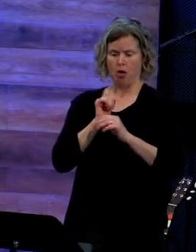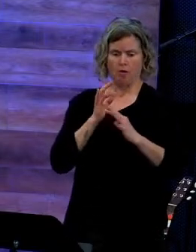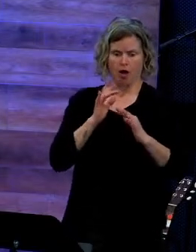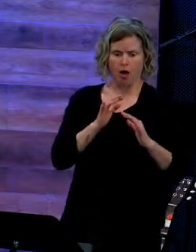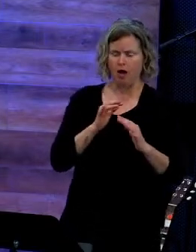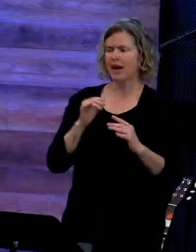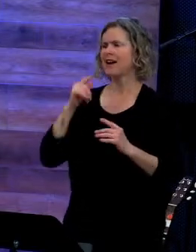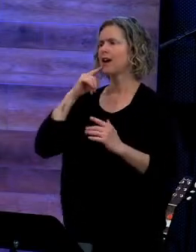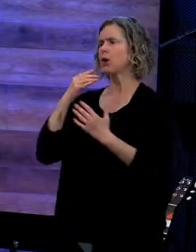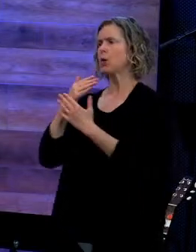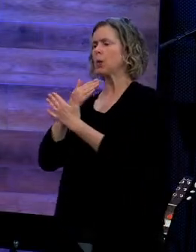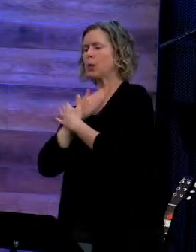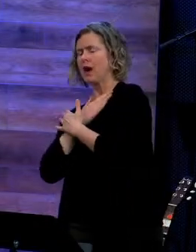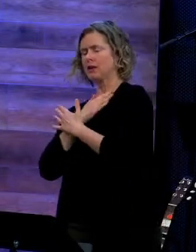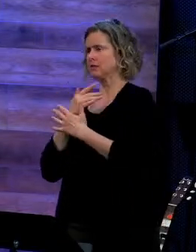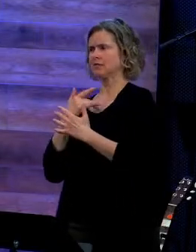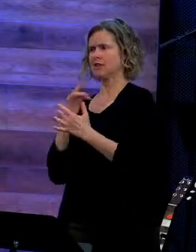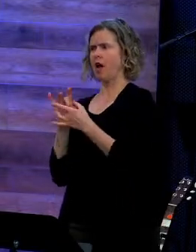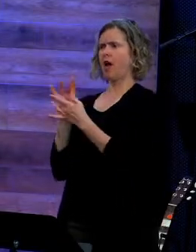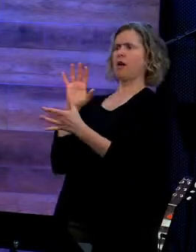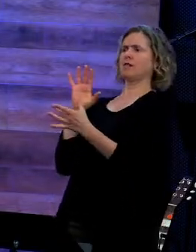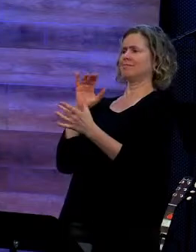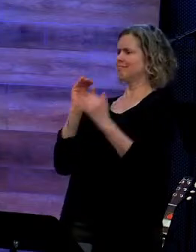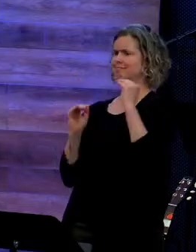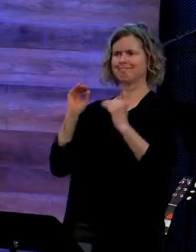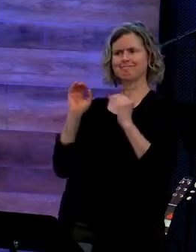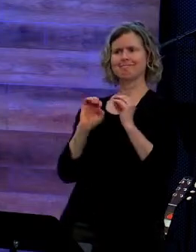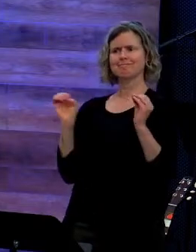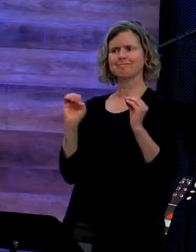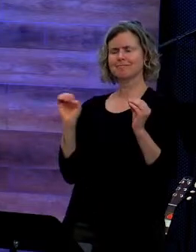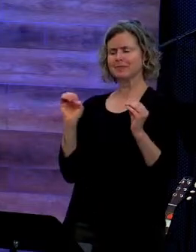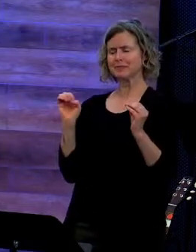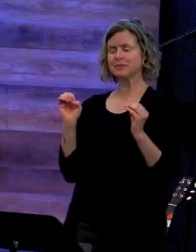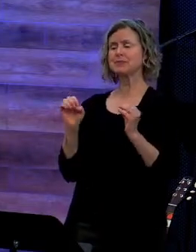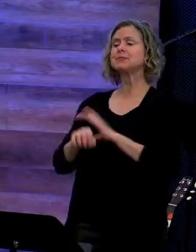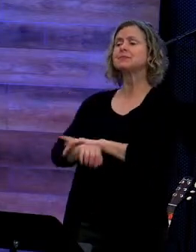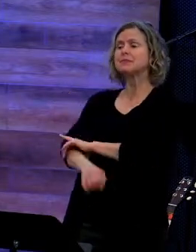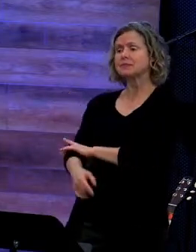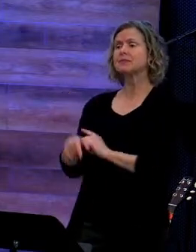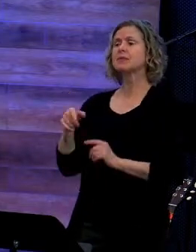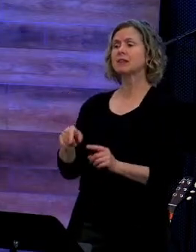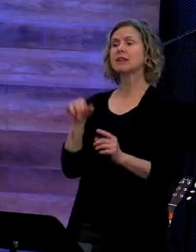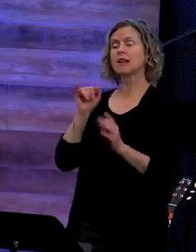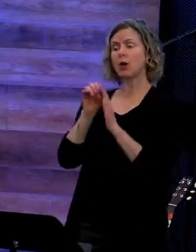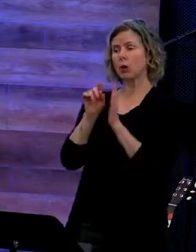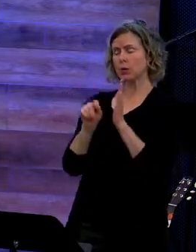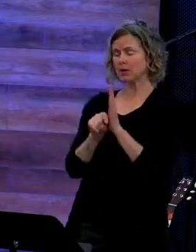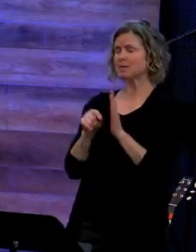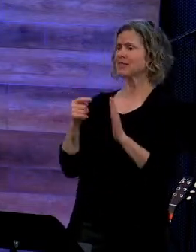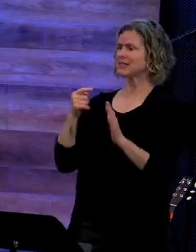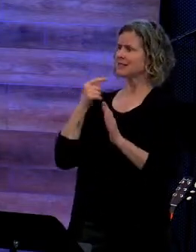in limbo now. And Genesis and the rest of the Old Testament give us this hope of, wow,